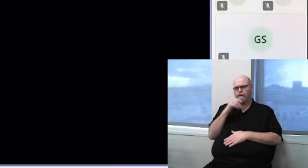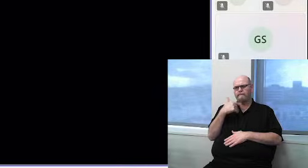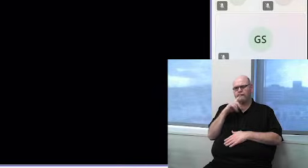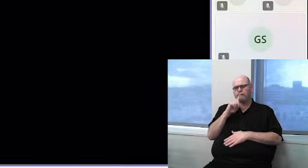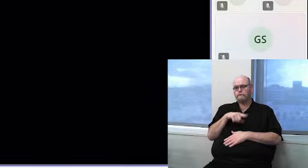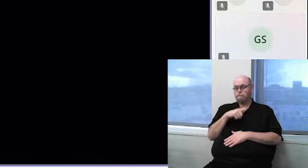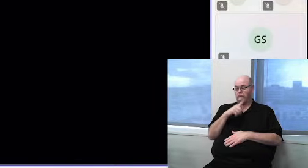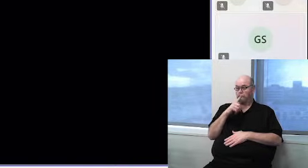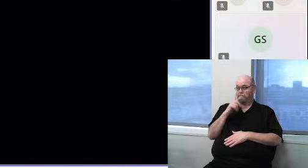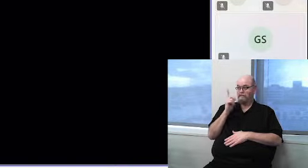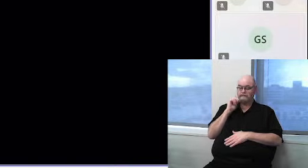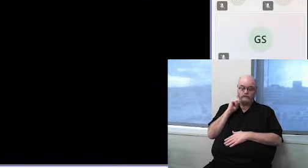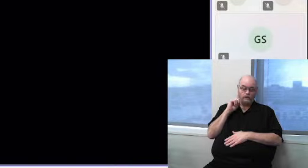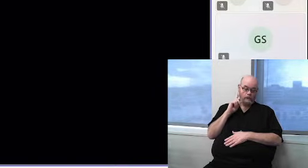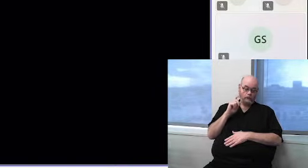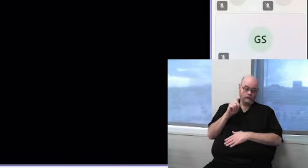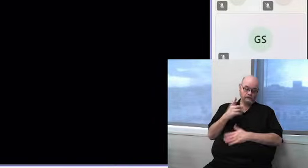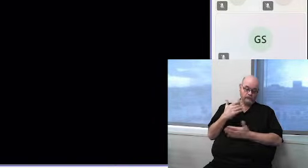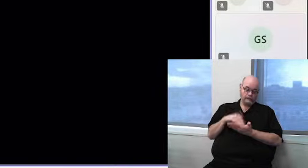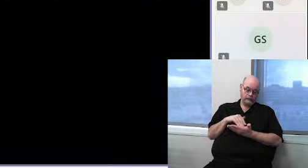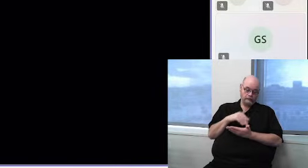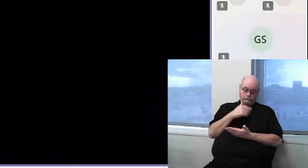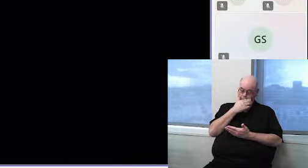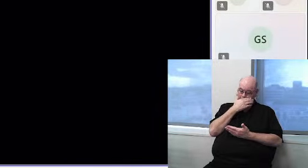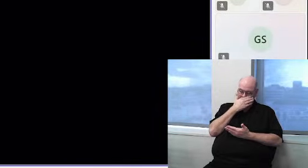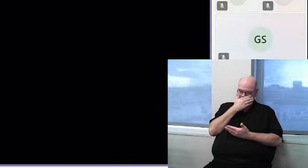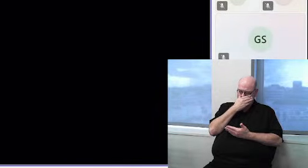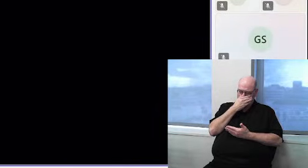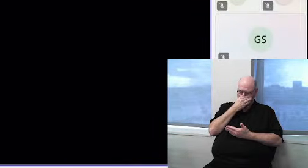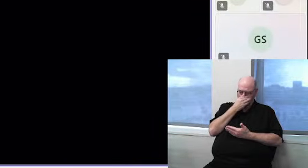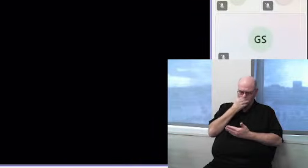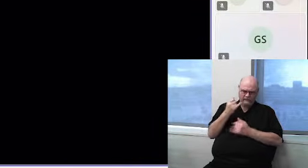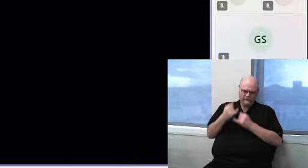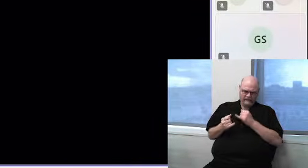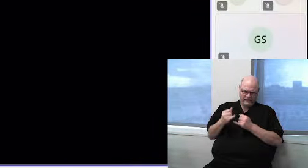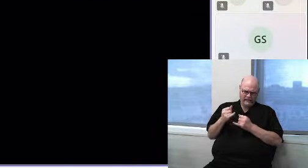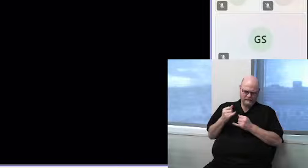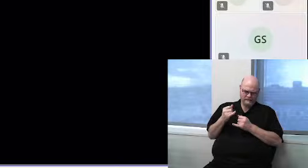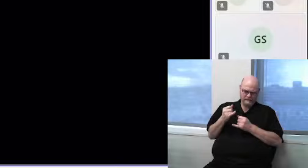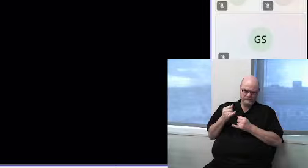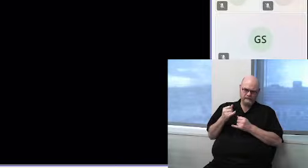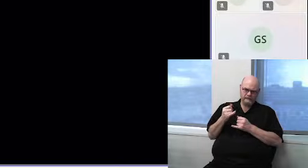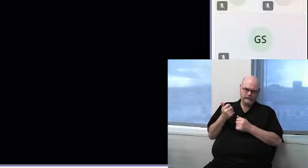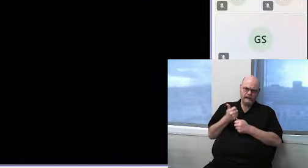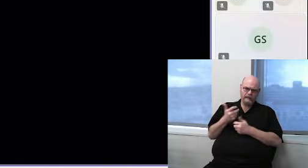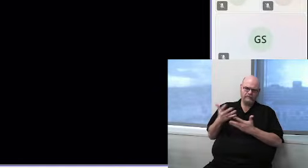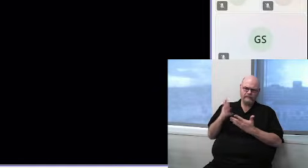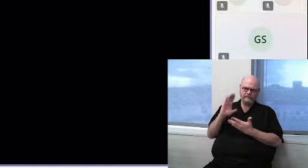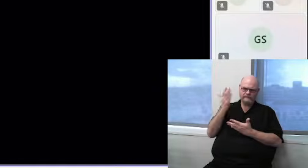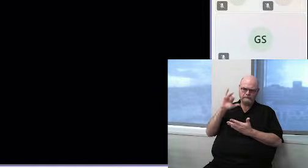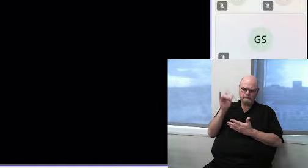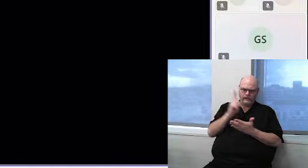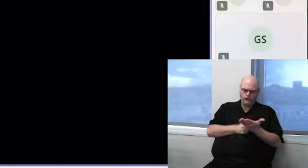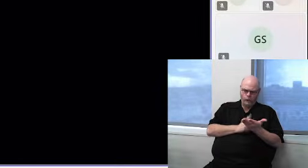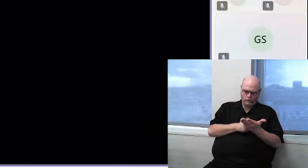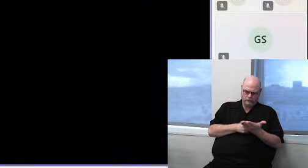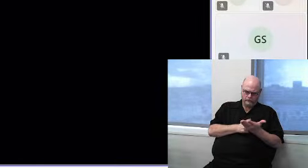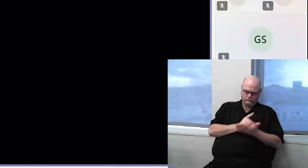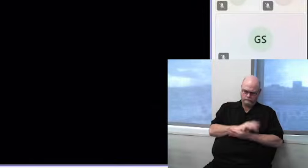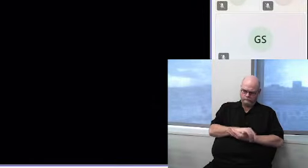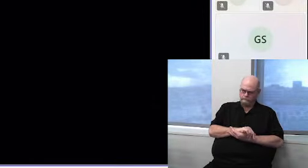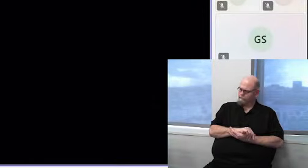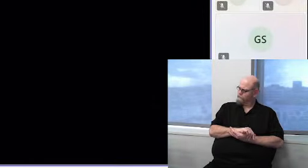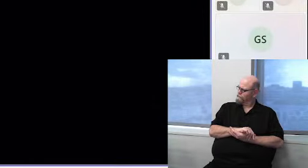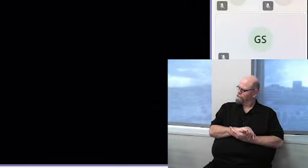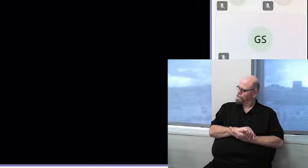don't have an answer. Well, let's just hear the question again, please. The last half, the part without any purported or anything that seems like